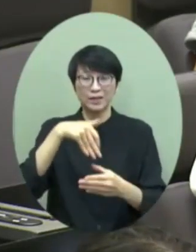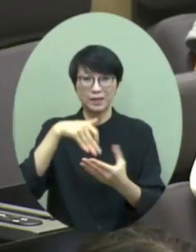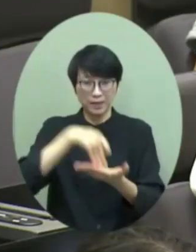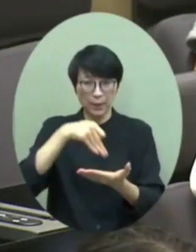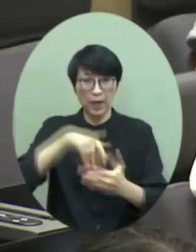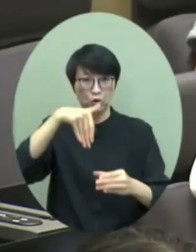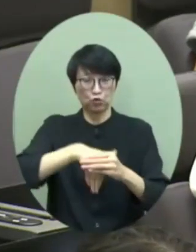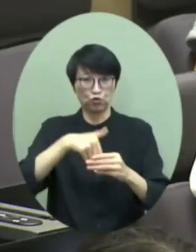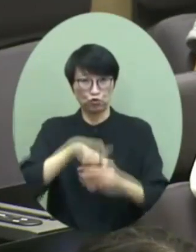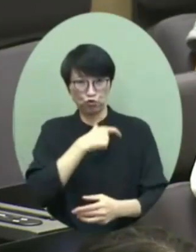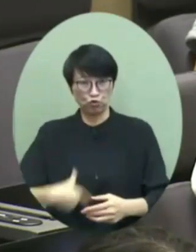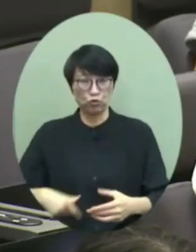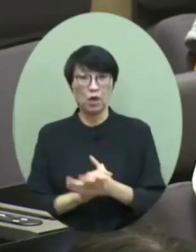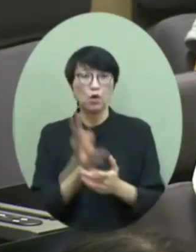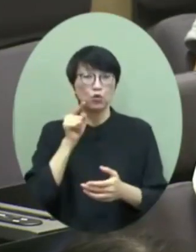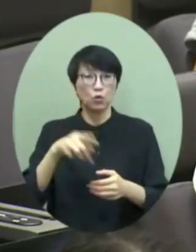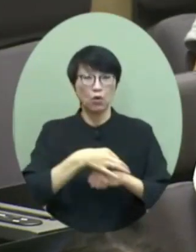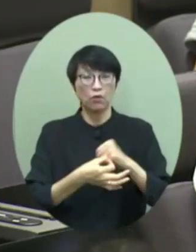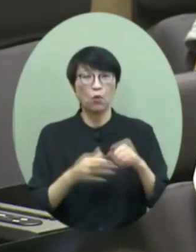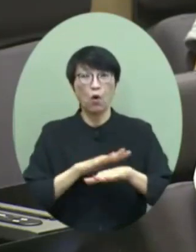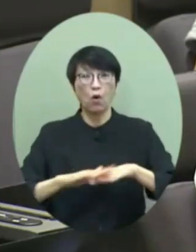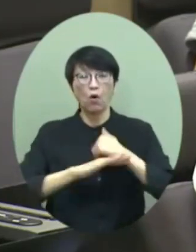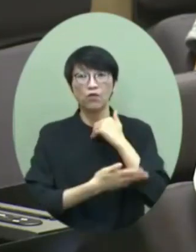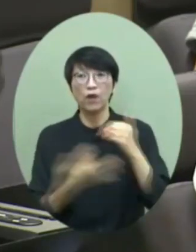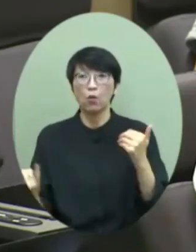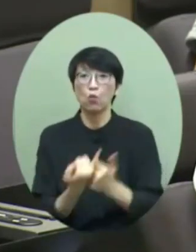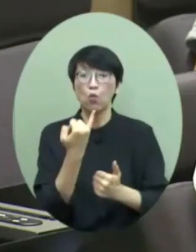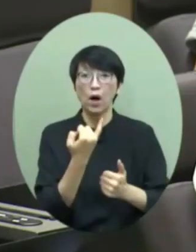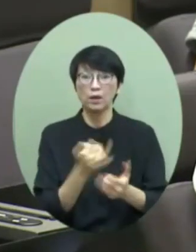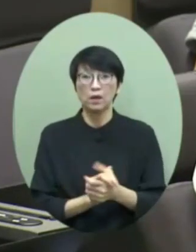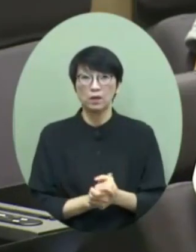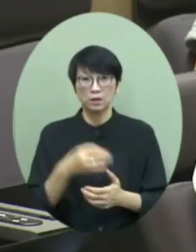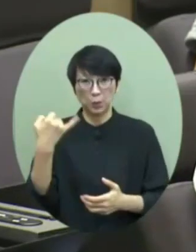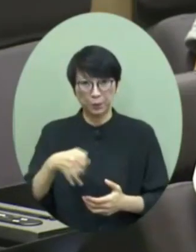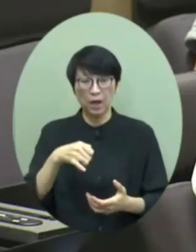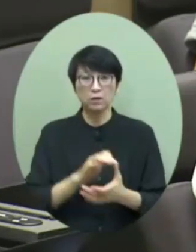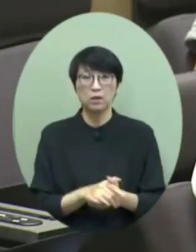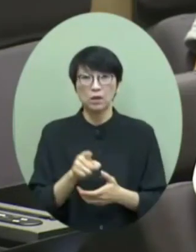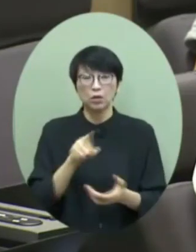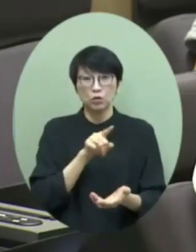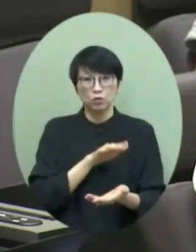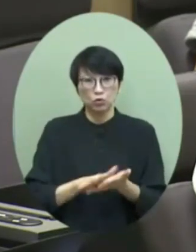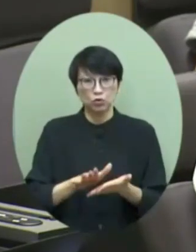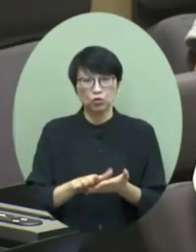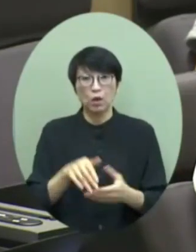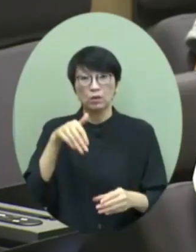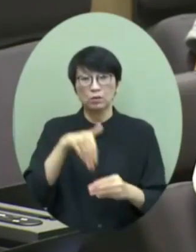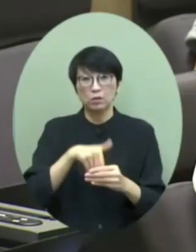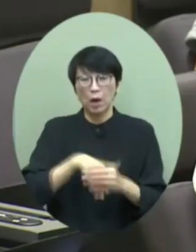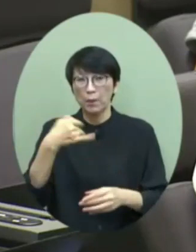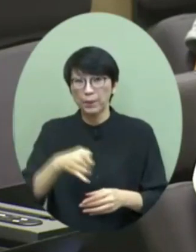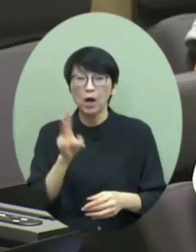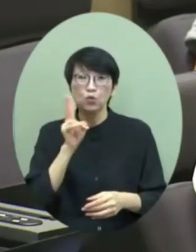And also the right to stand in elections. A breach of the national security law will cause disqualification from running